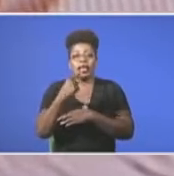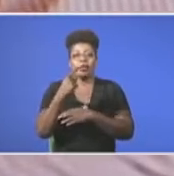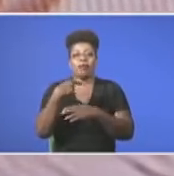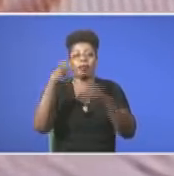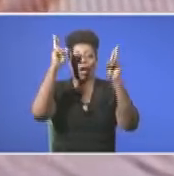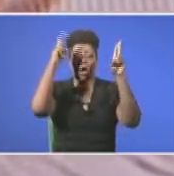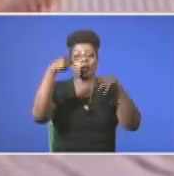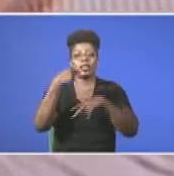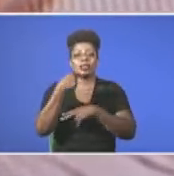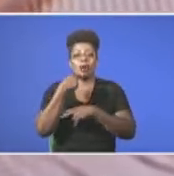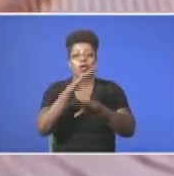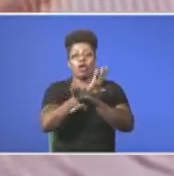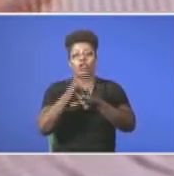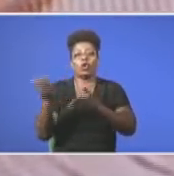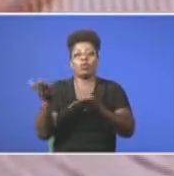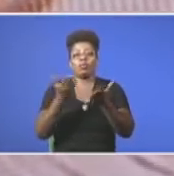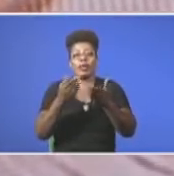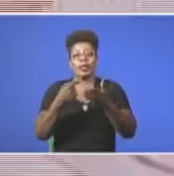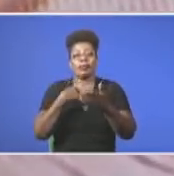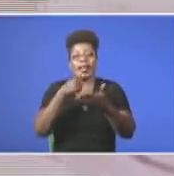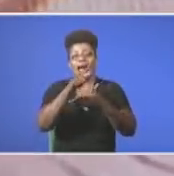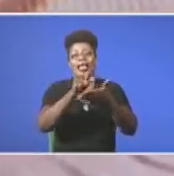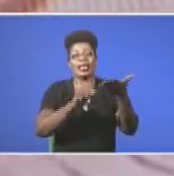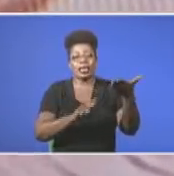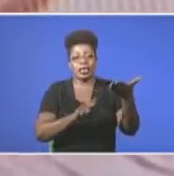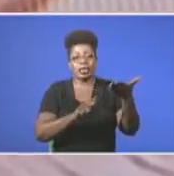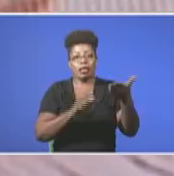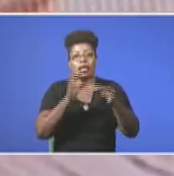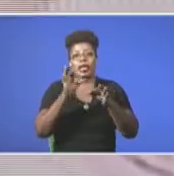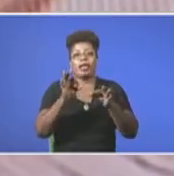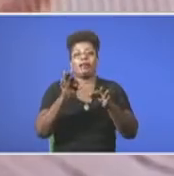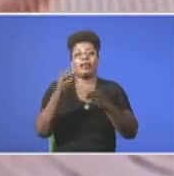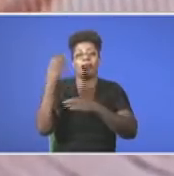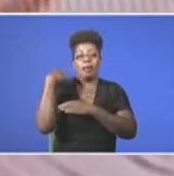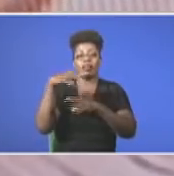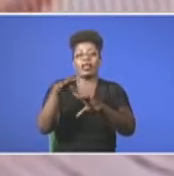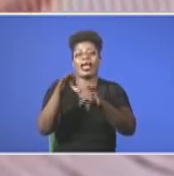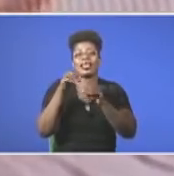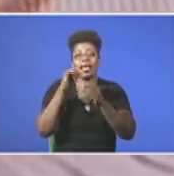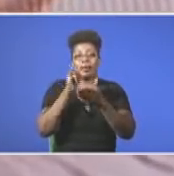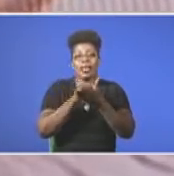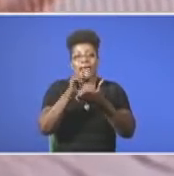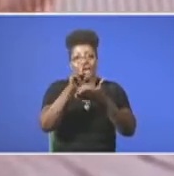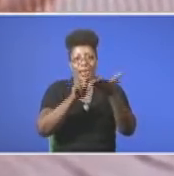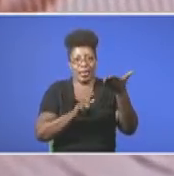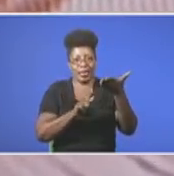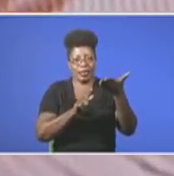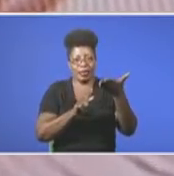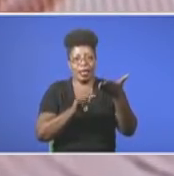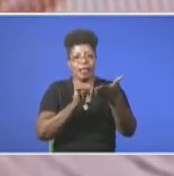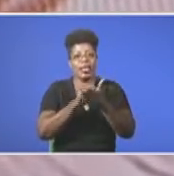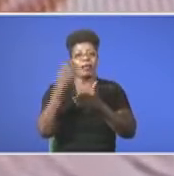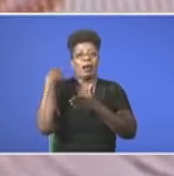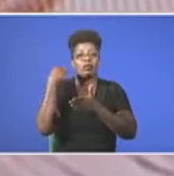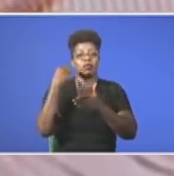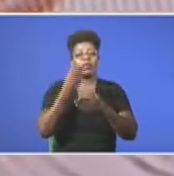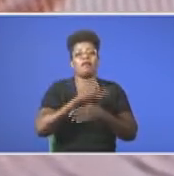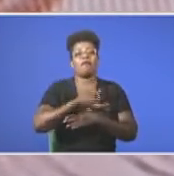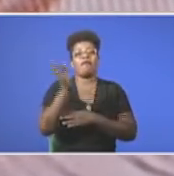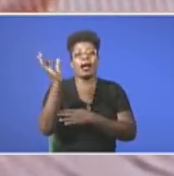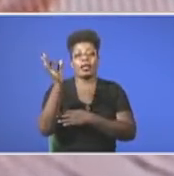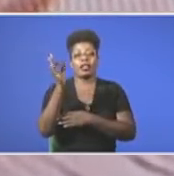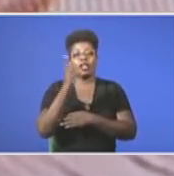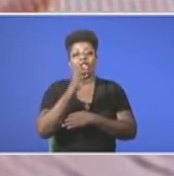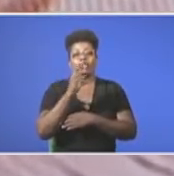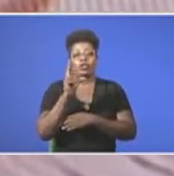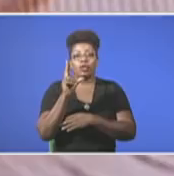Don't bring the list. If the management accept the list, that manager will be fired. So no list Crazy, no